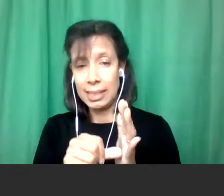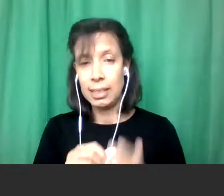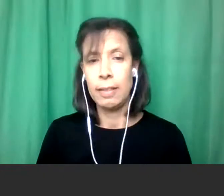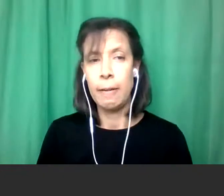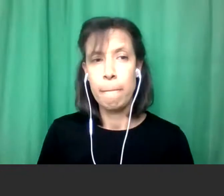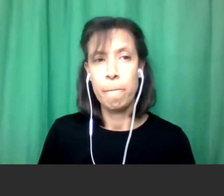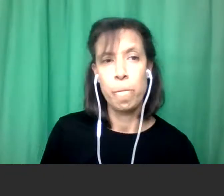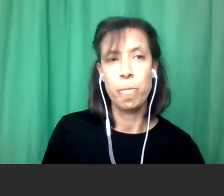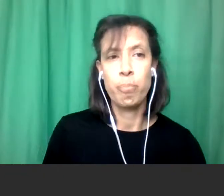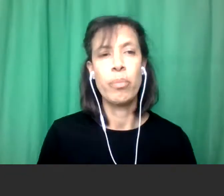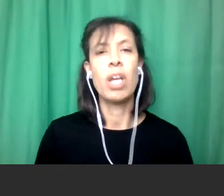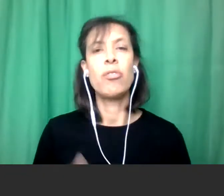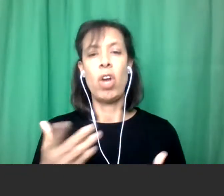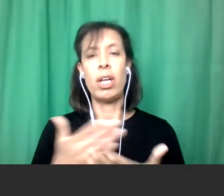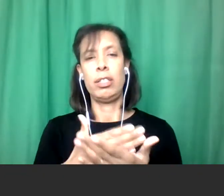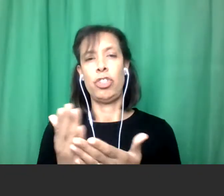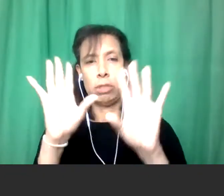Okay.